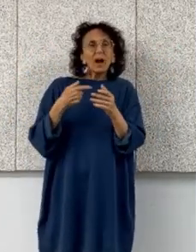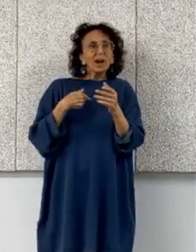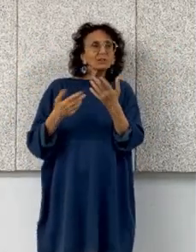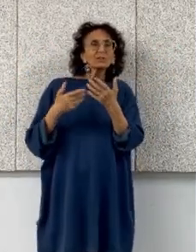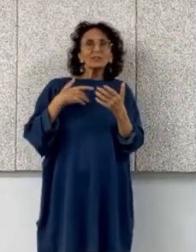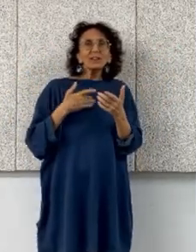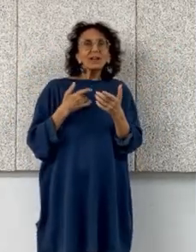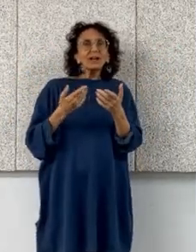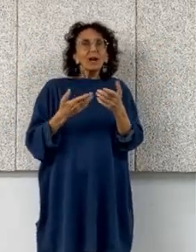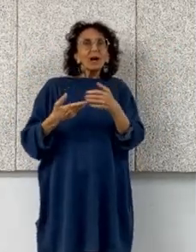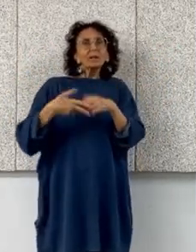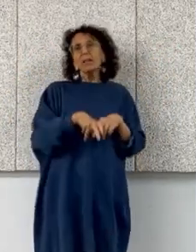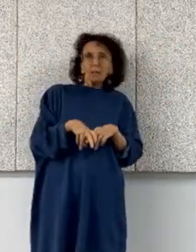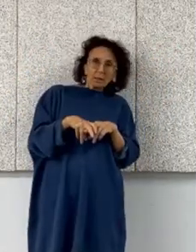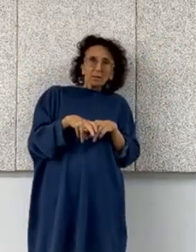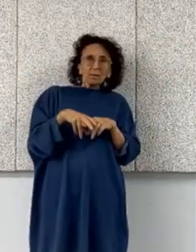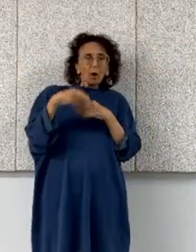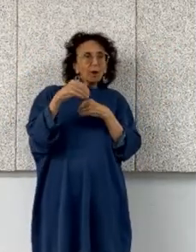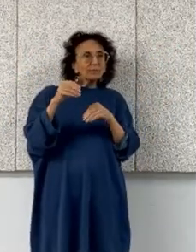you know? Like,